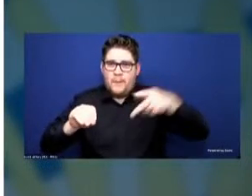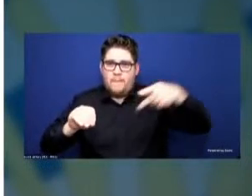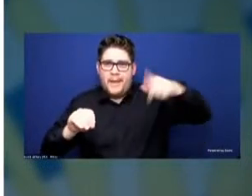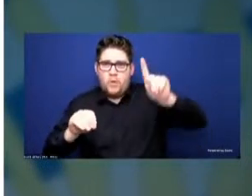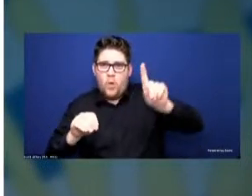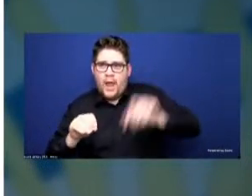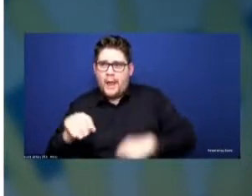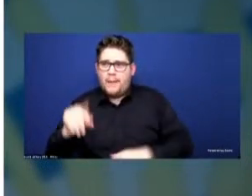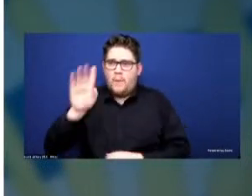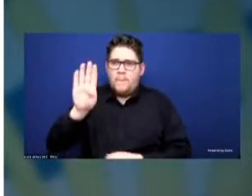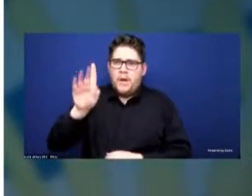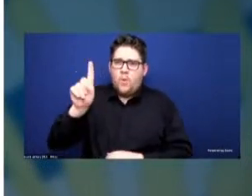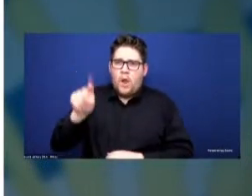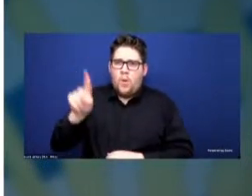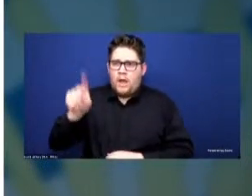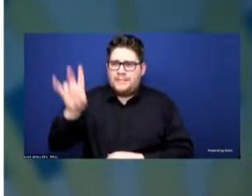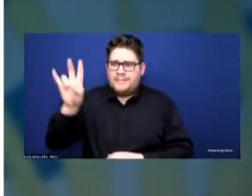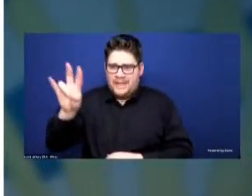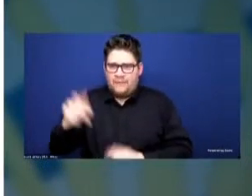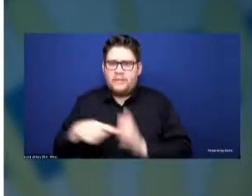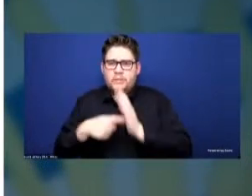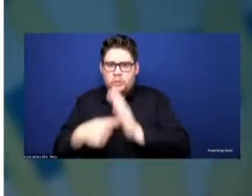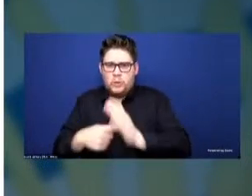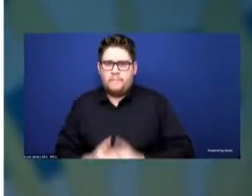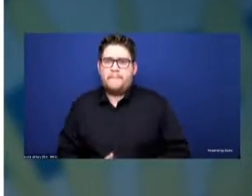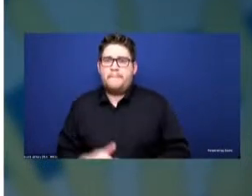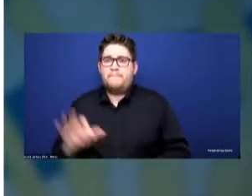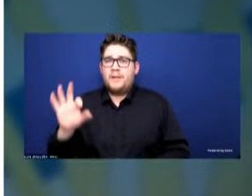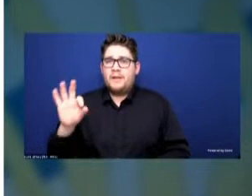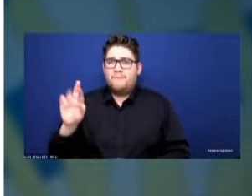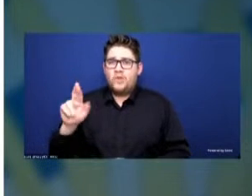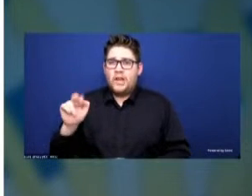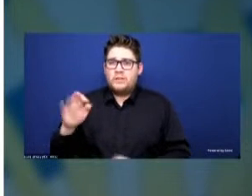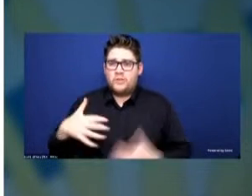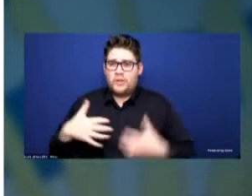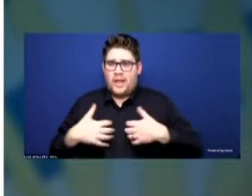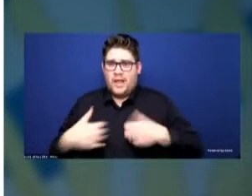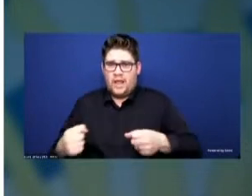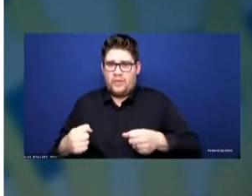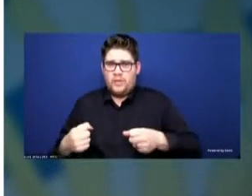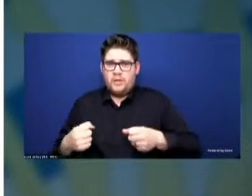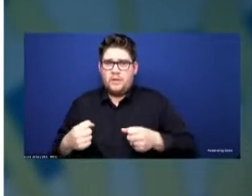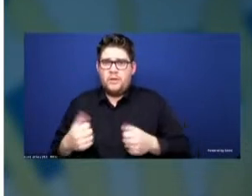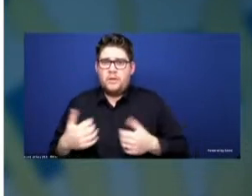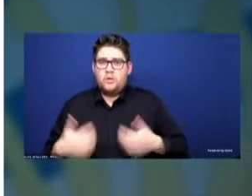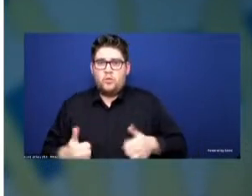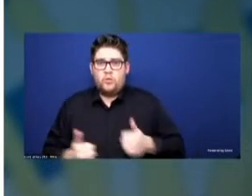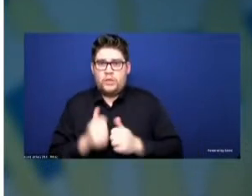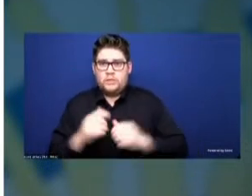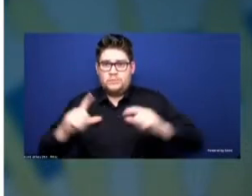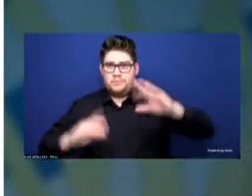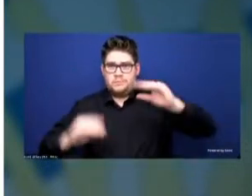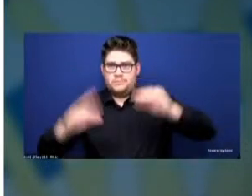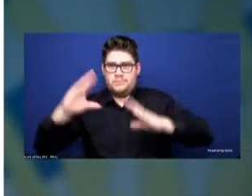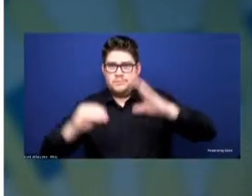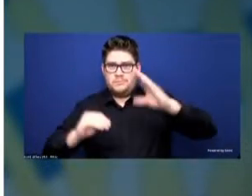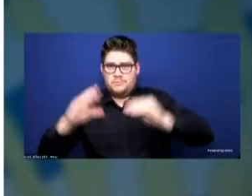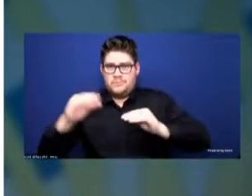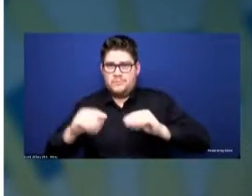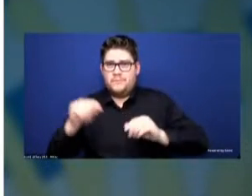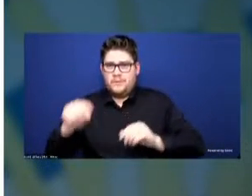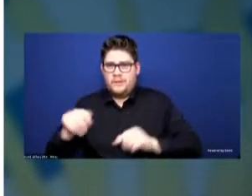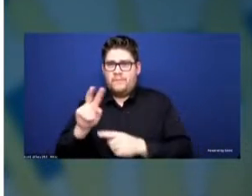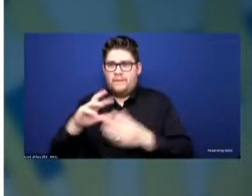Health region, the number of, the percent of cases that are caused by a variant is slightly over